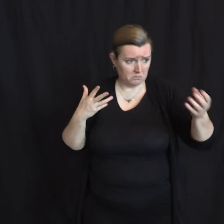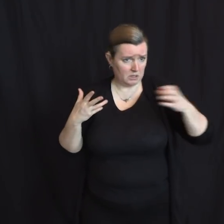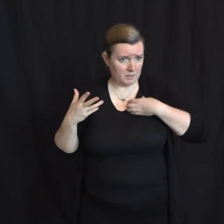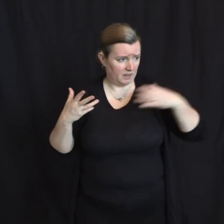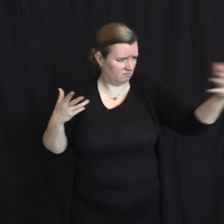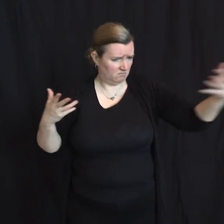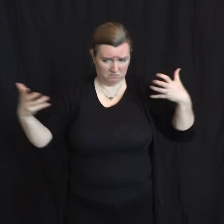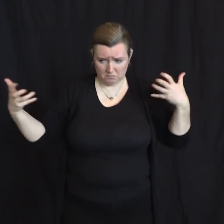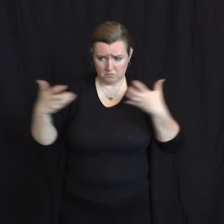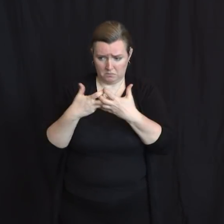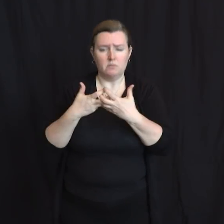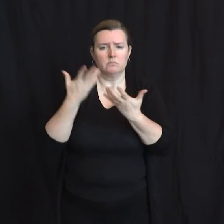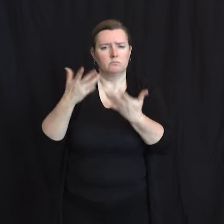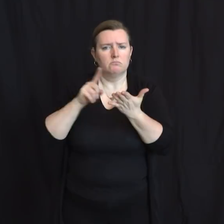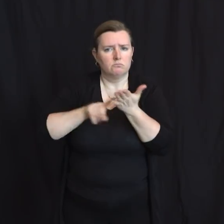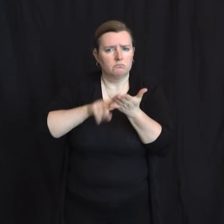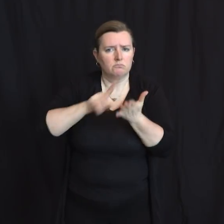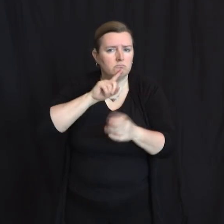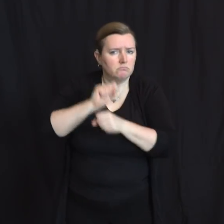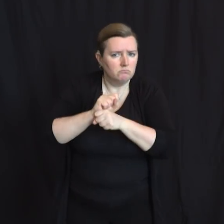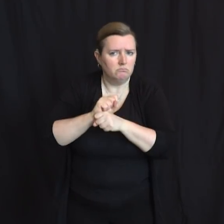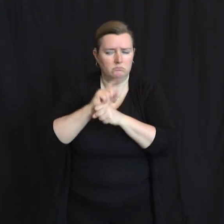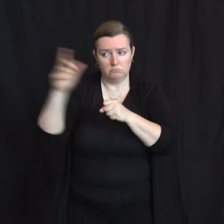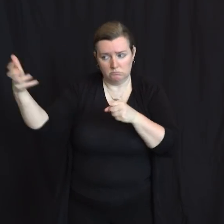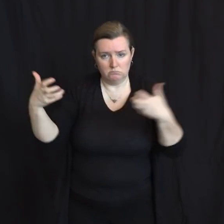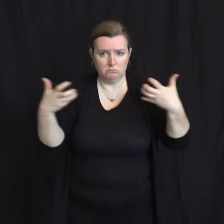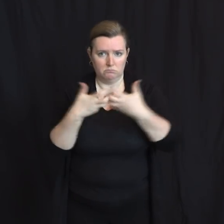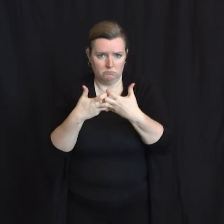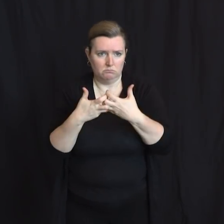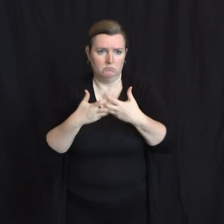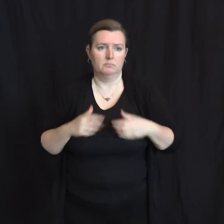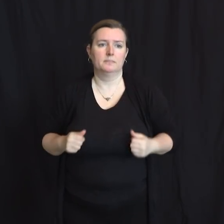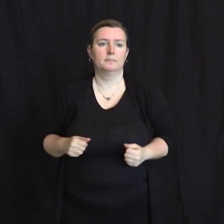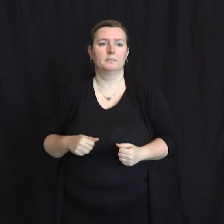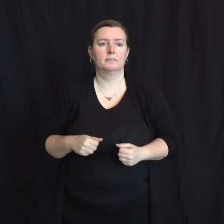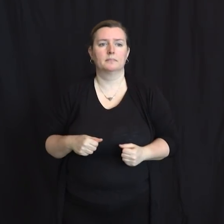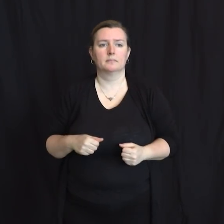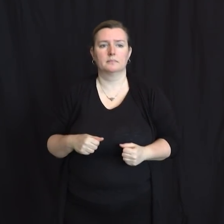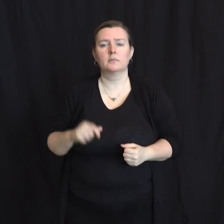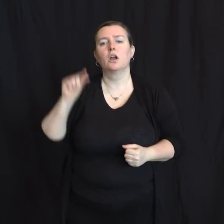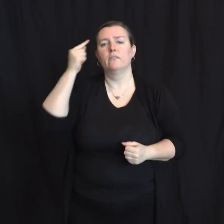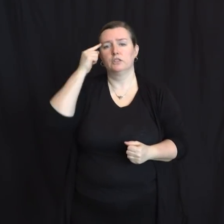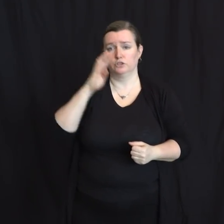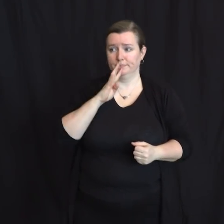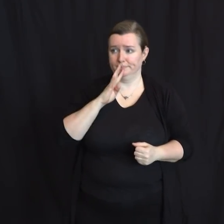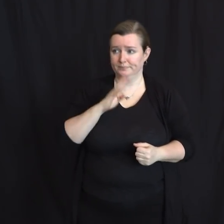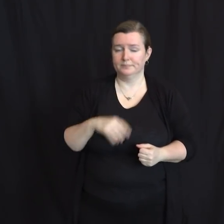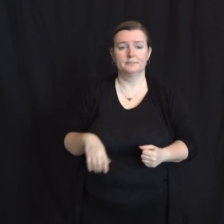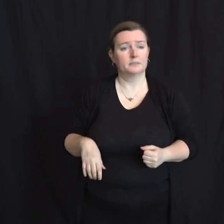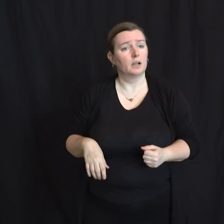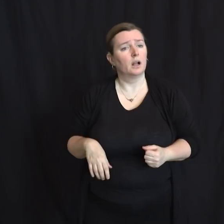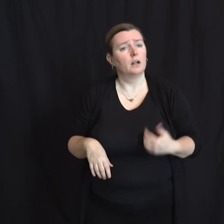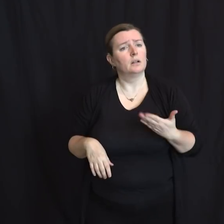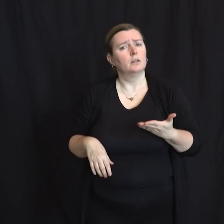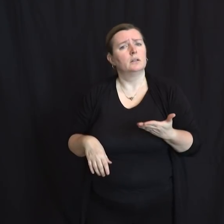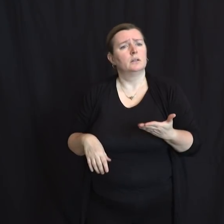said, this is very manpower intensive. You've got to be qualified, and it's heavy